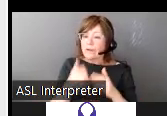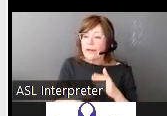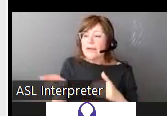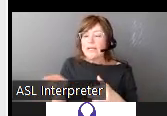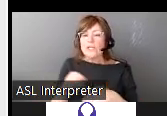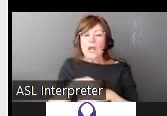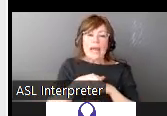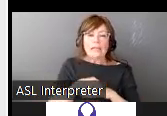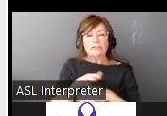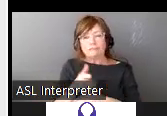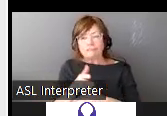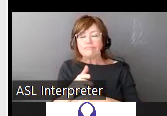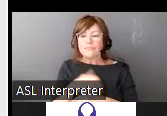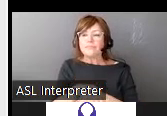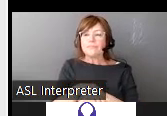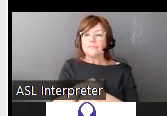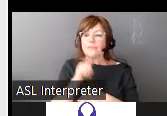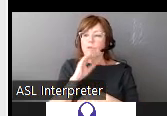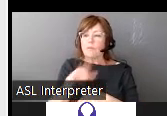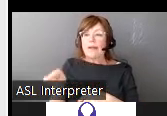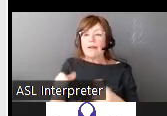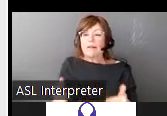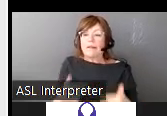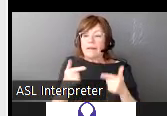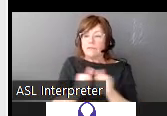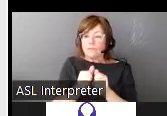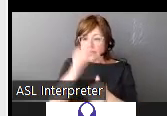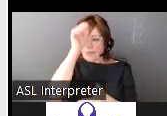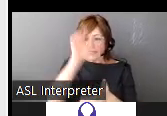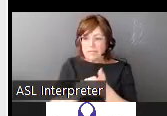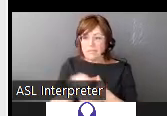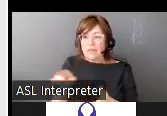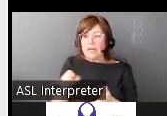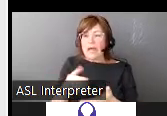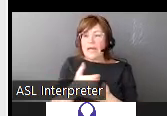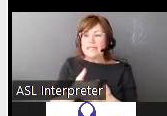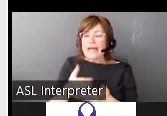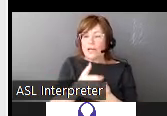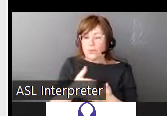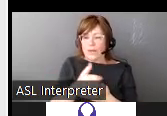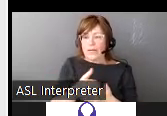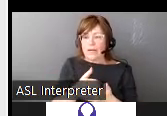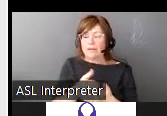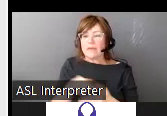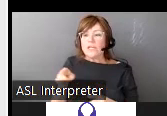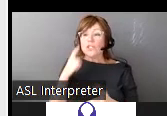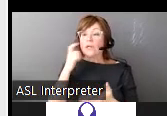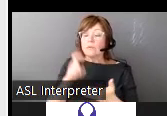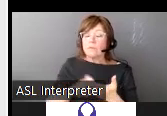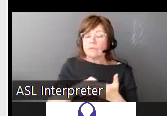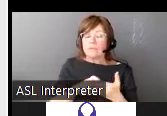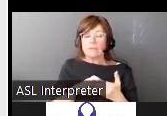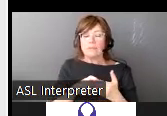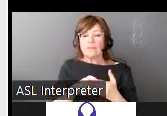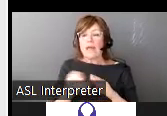in English. She was living with her spouse and reported her salary as a source of income. As she observes,